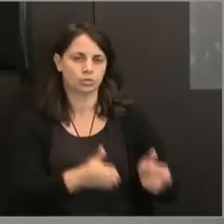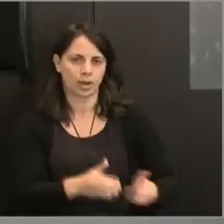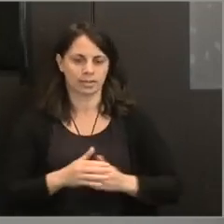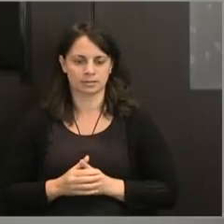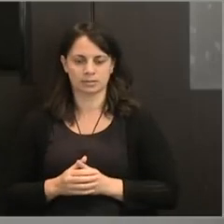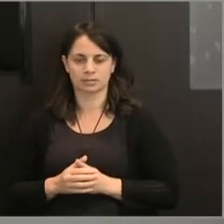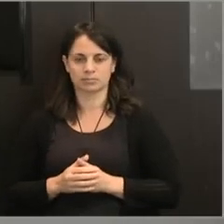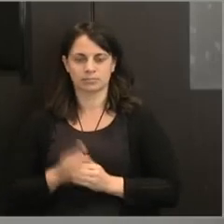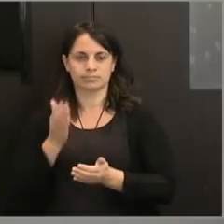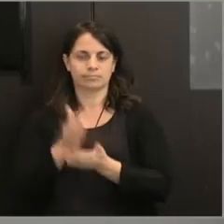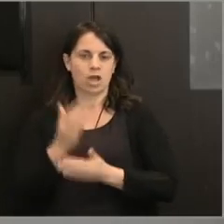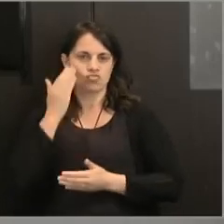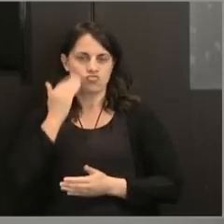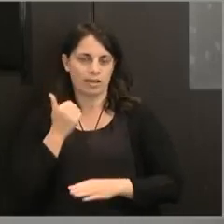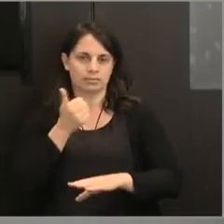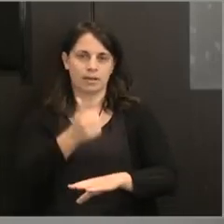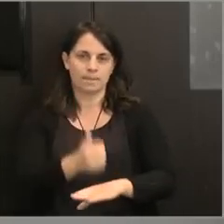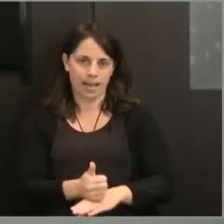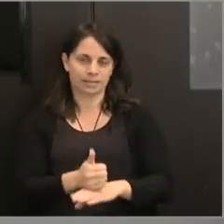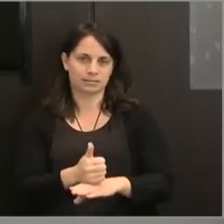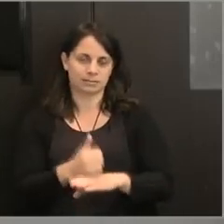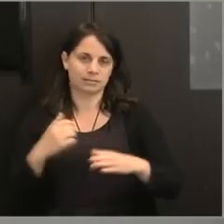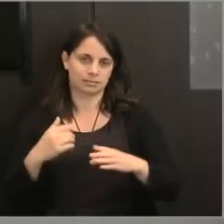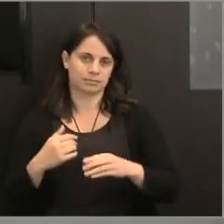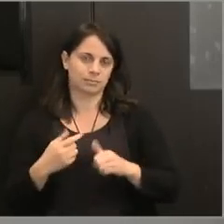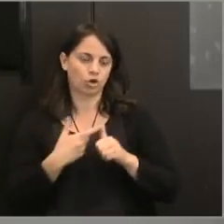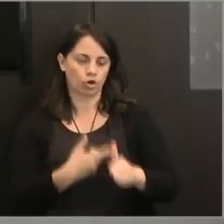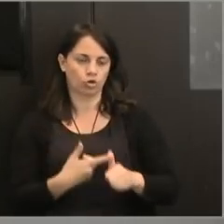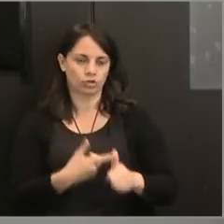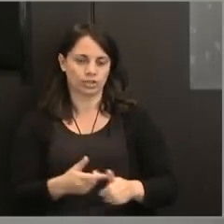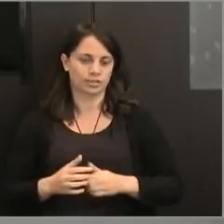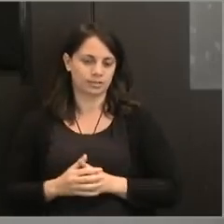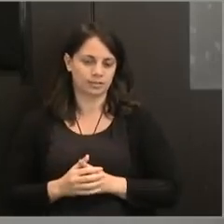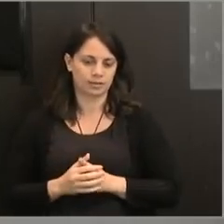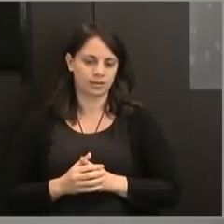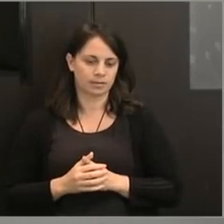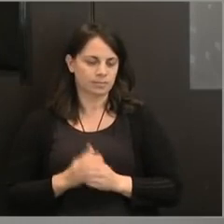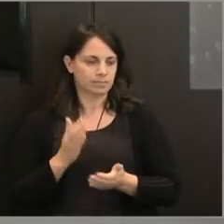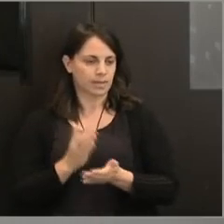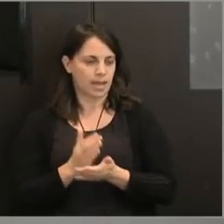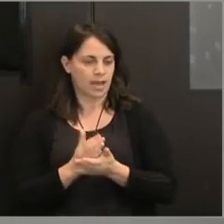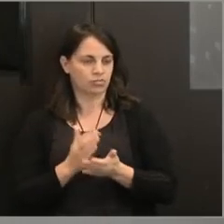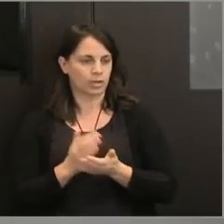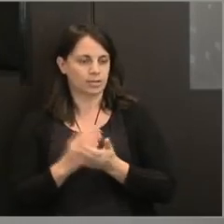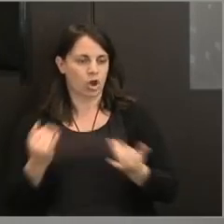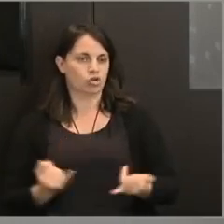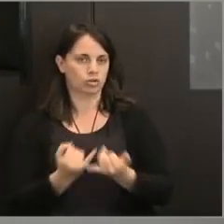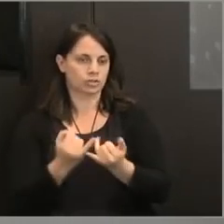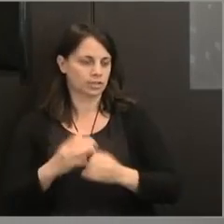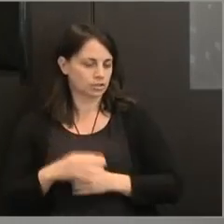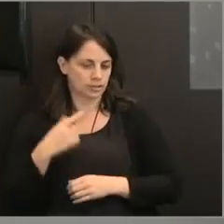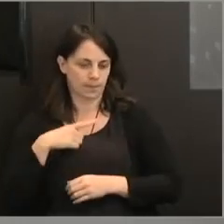a race-based conclusion, and there is a certain contradiction in terms in the assumption that people could